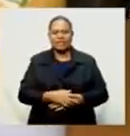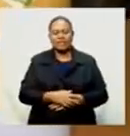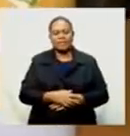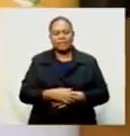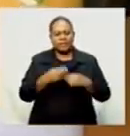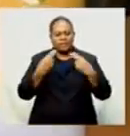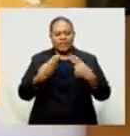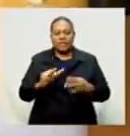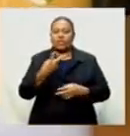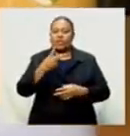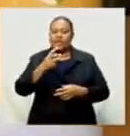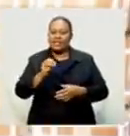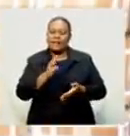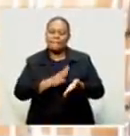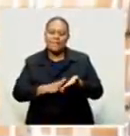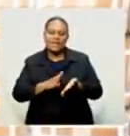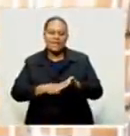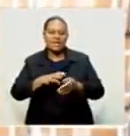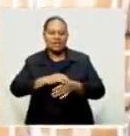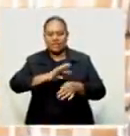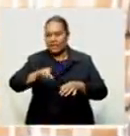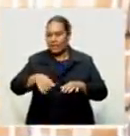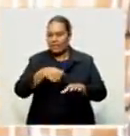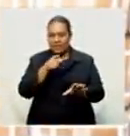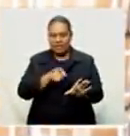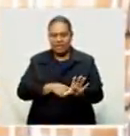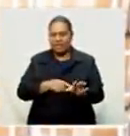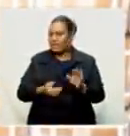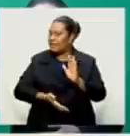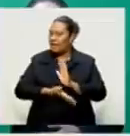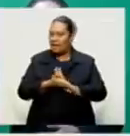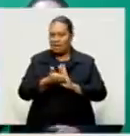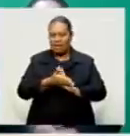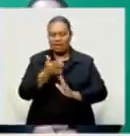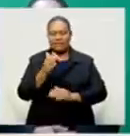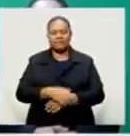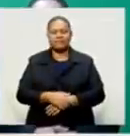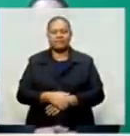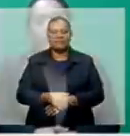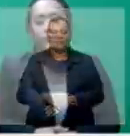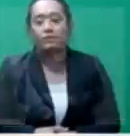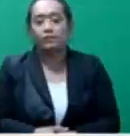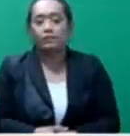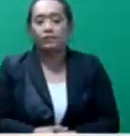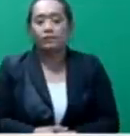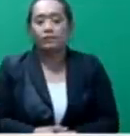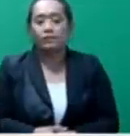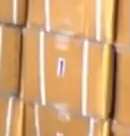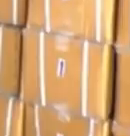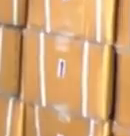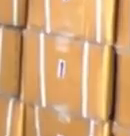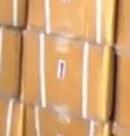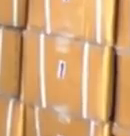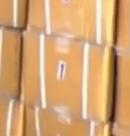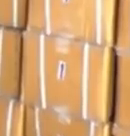at around $20 million annually, which is quite high. Abruptly stopping or